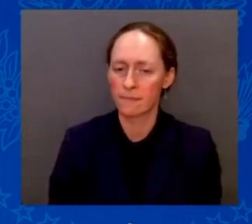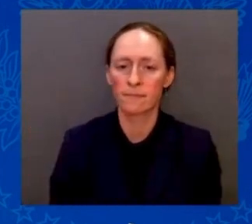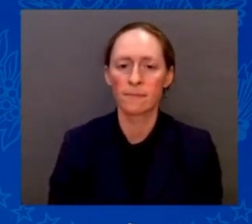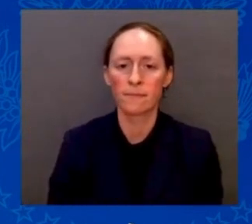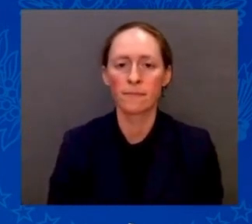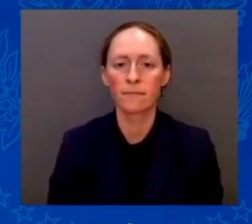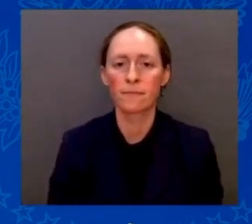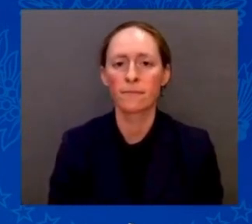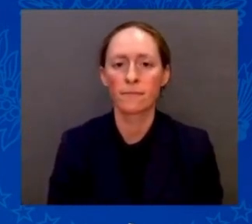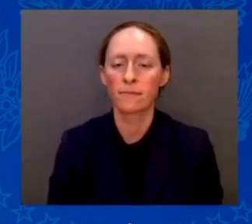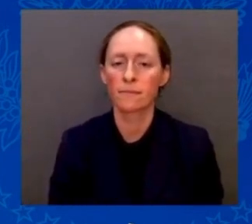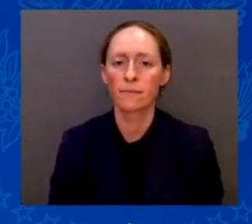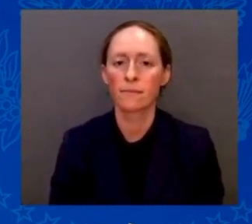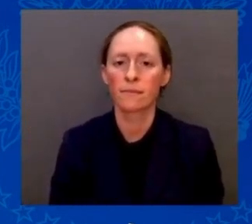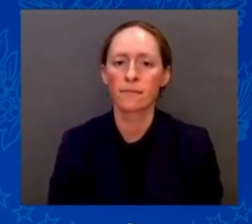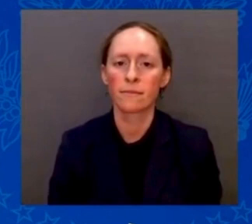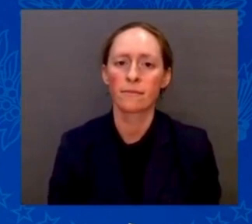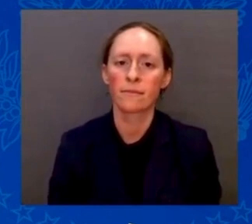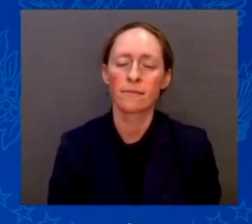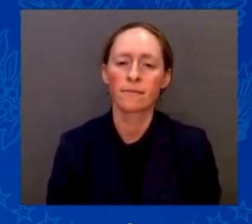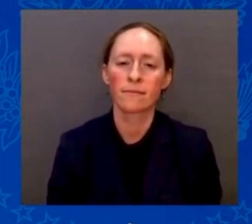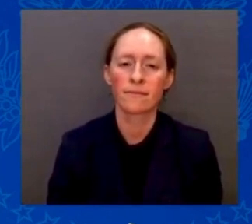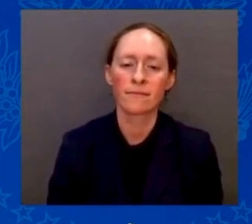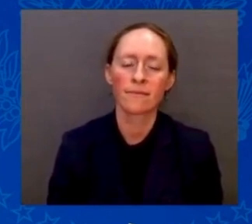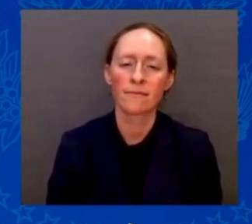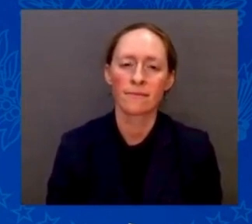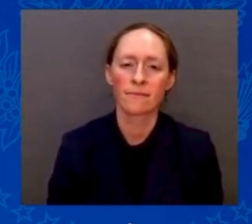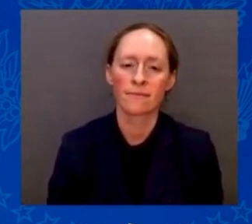each of the governors seem to be focused.